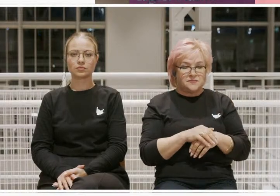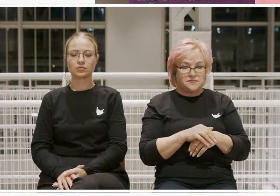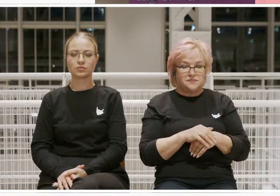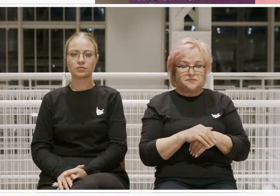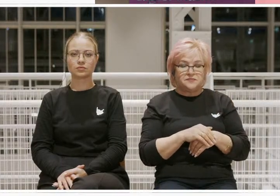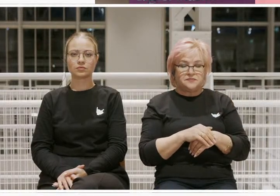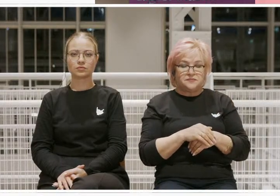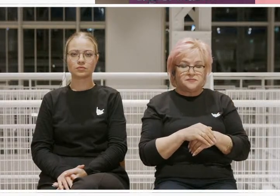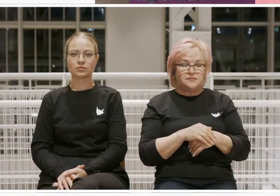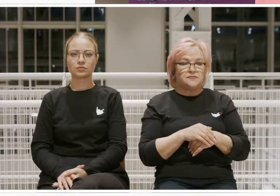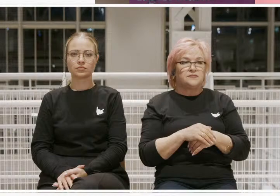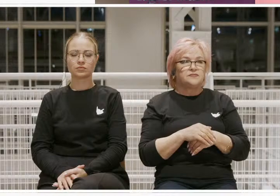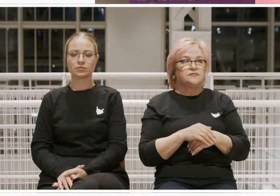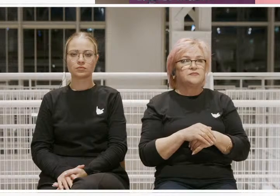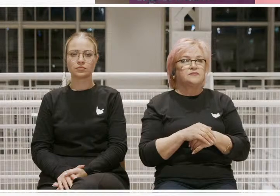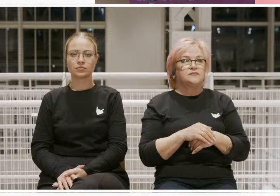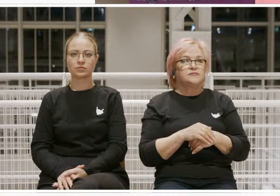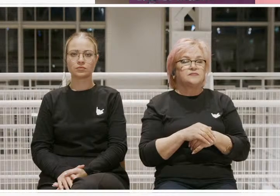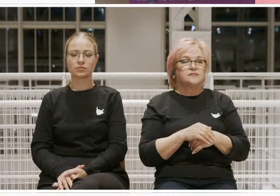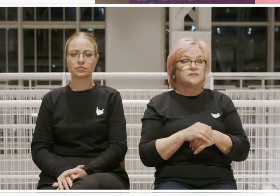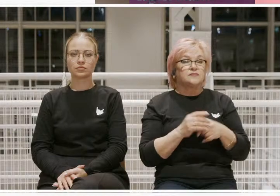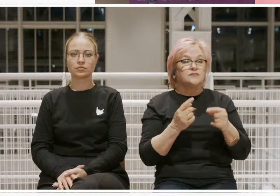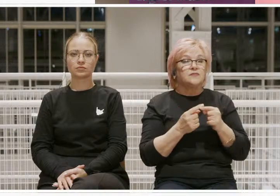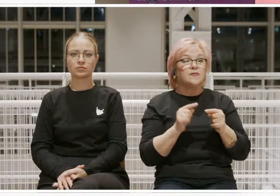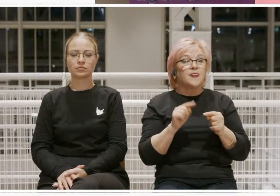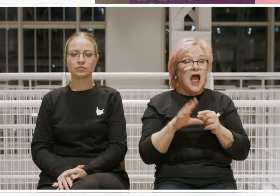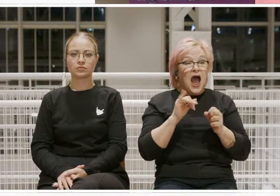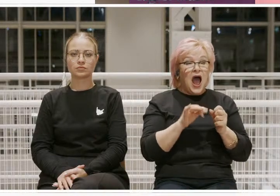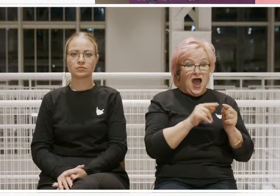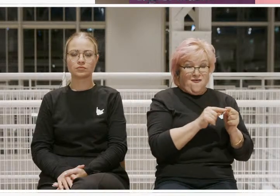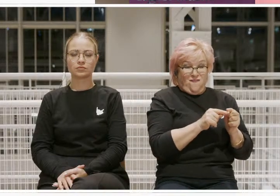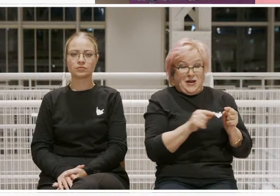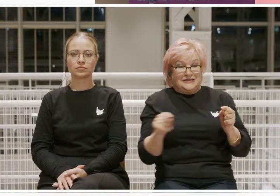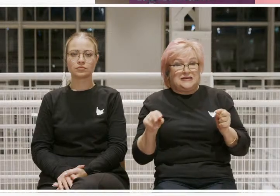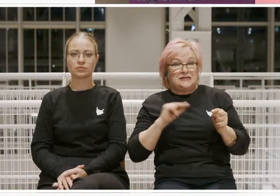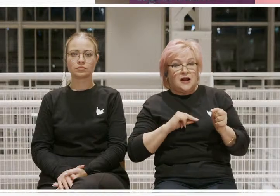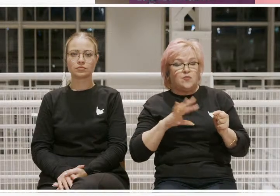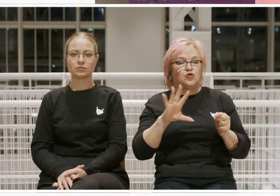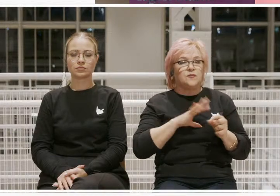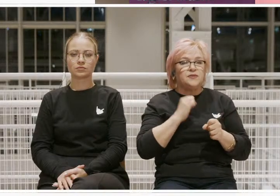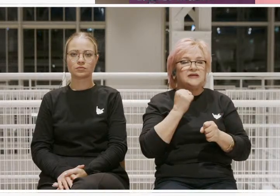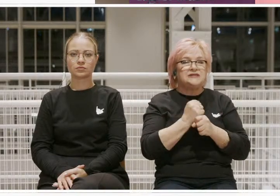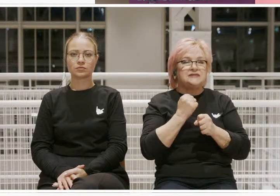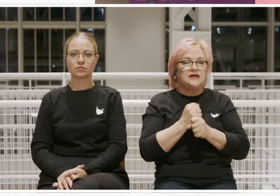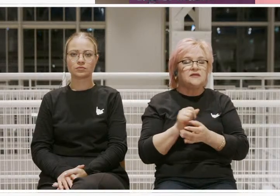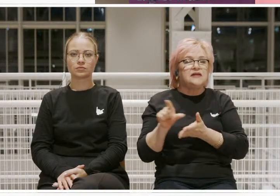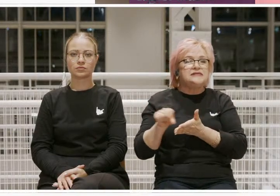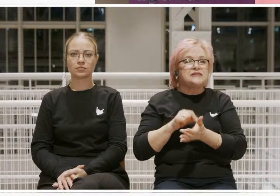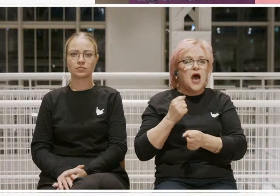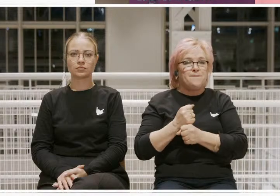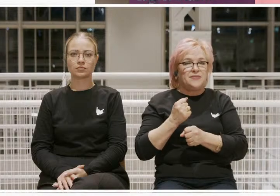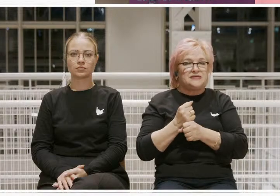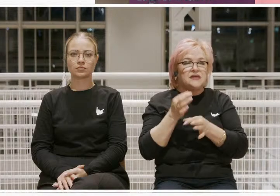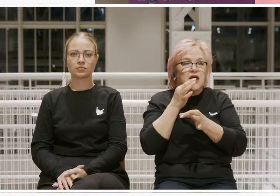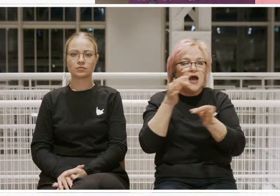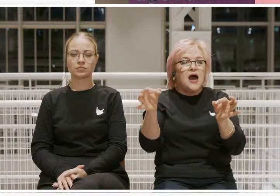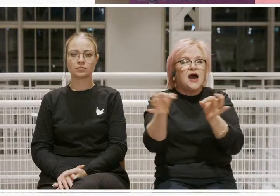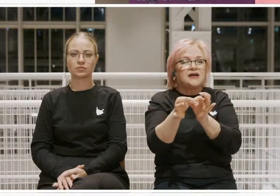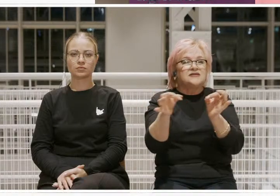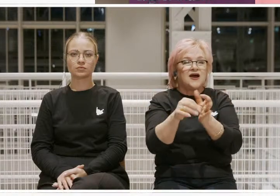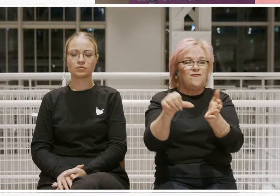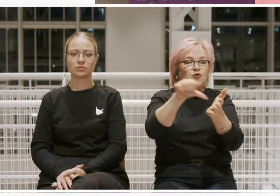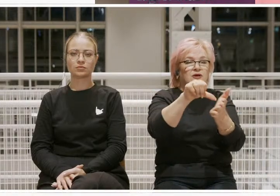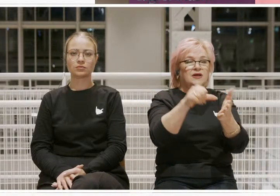Radio Biennial at Açık Radyo, parasitically leaking into its regular programming and questioning concepts like